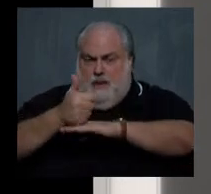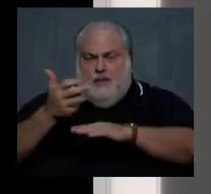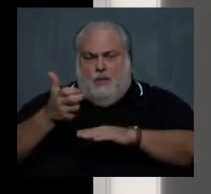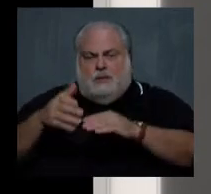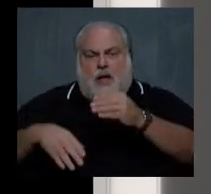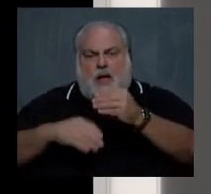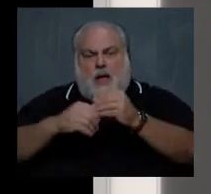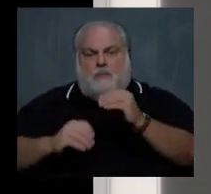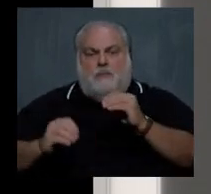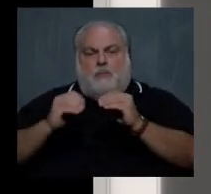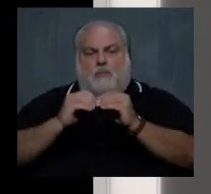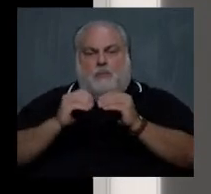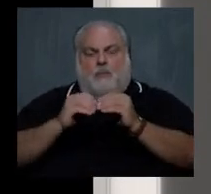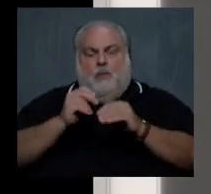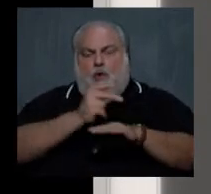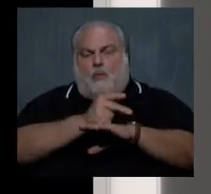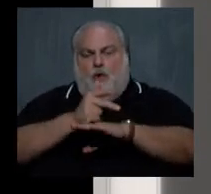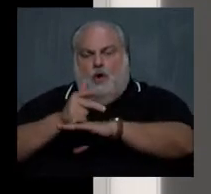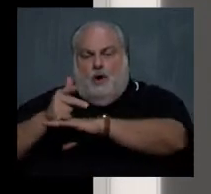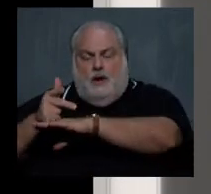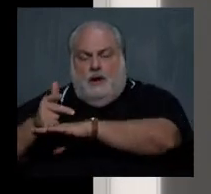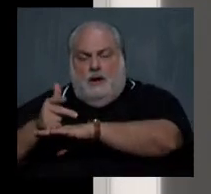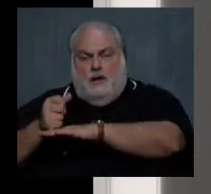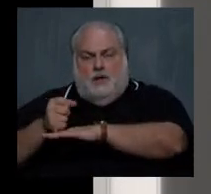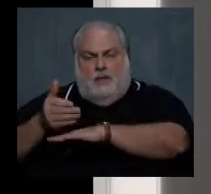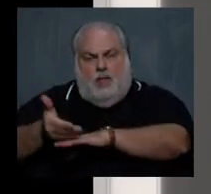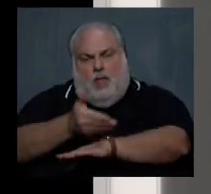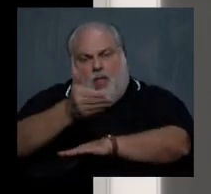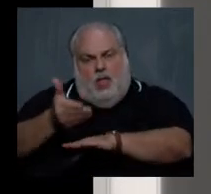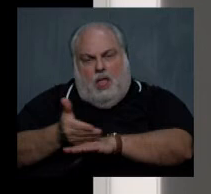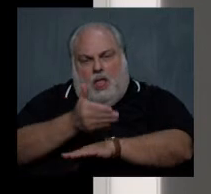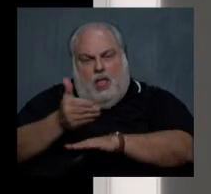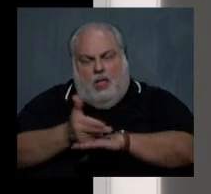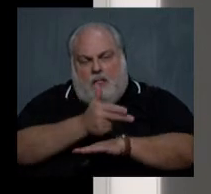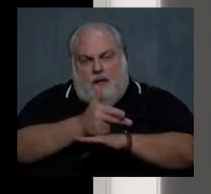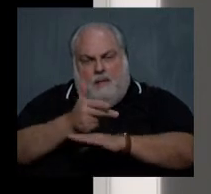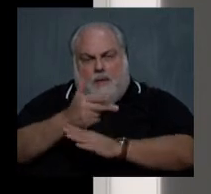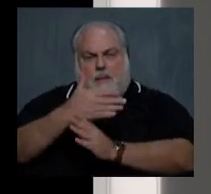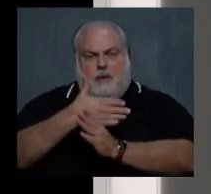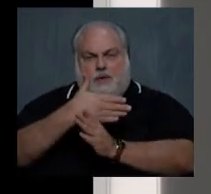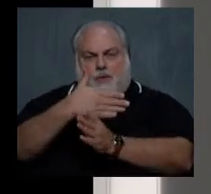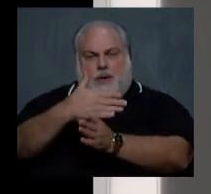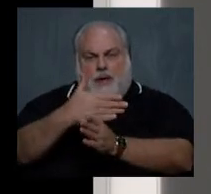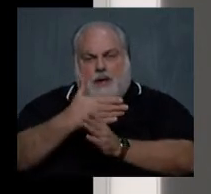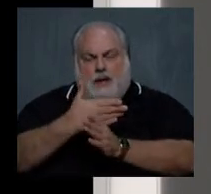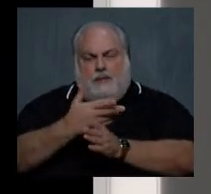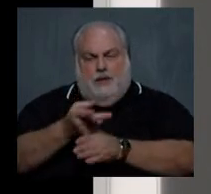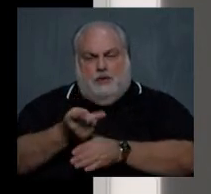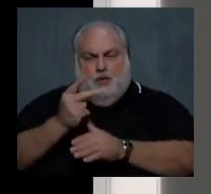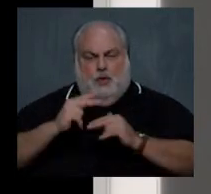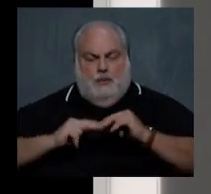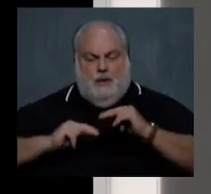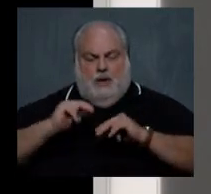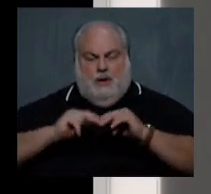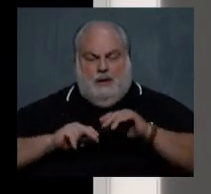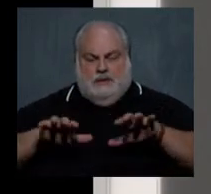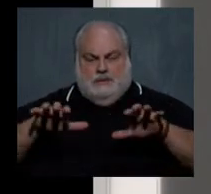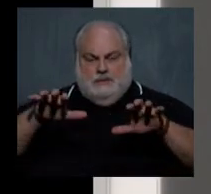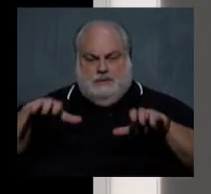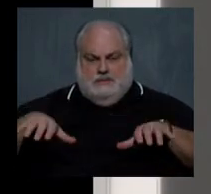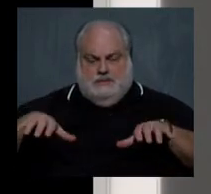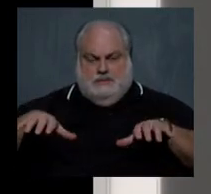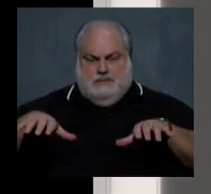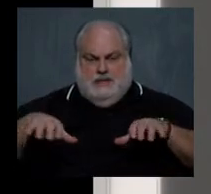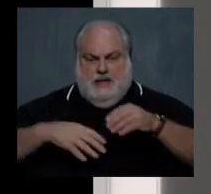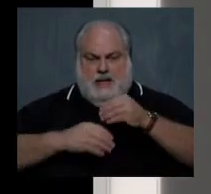of the entities again. So they're redoing the parking lot between them and the sorority building, and they're